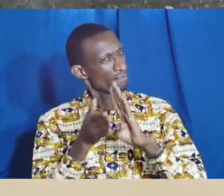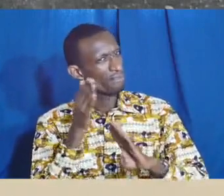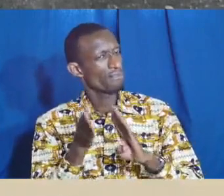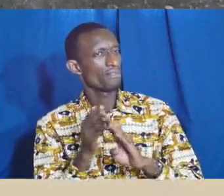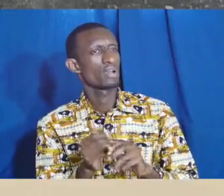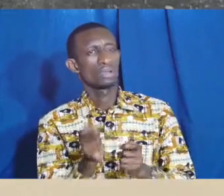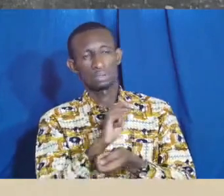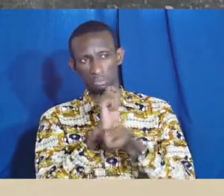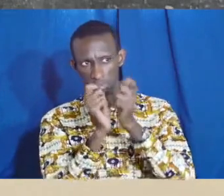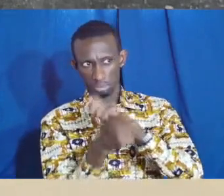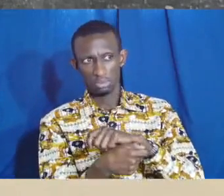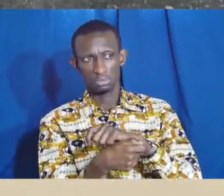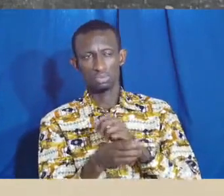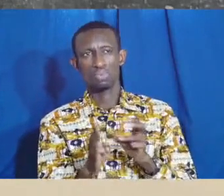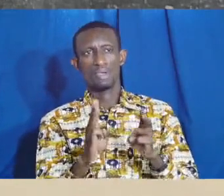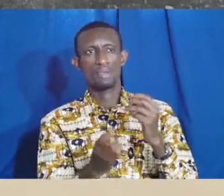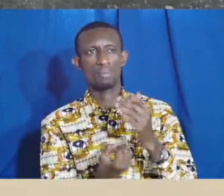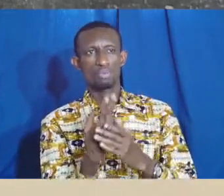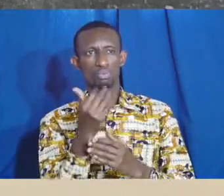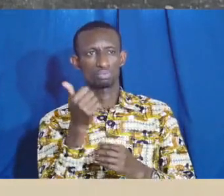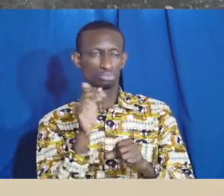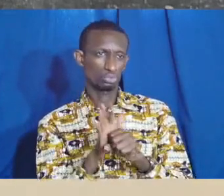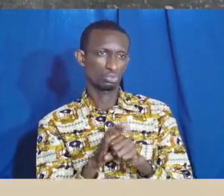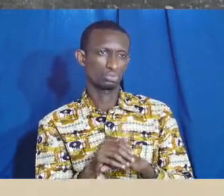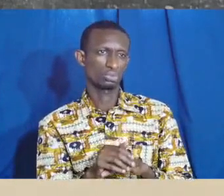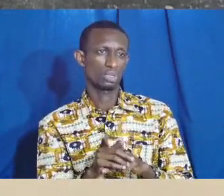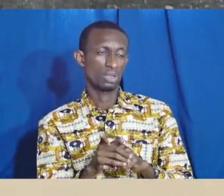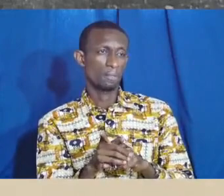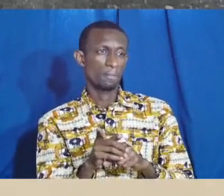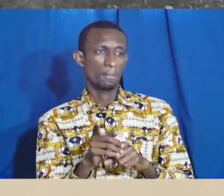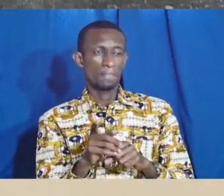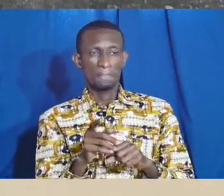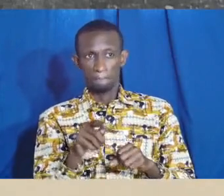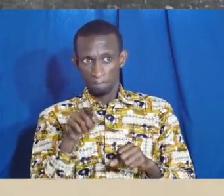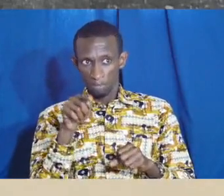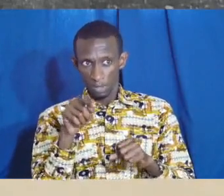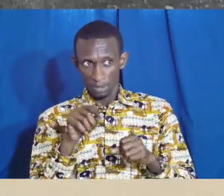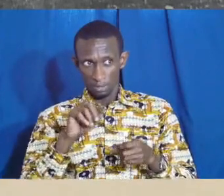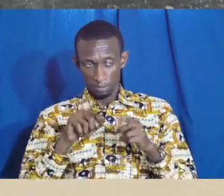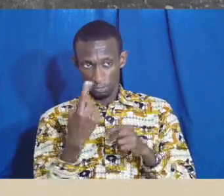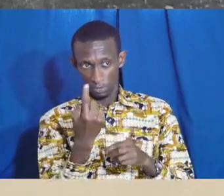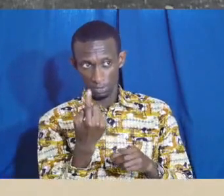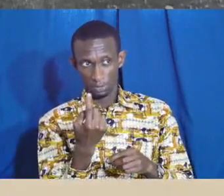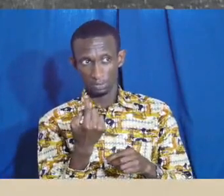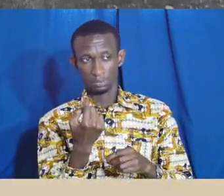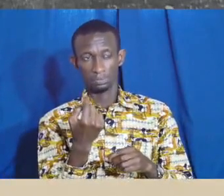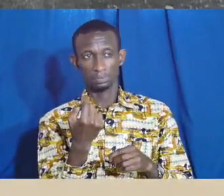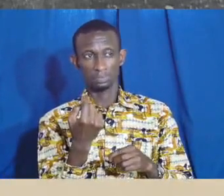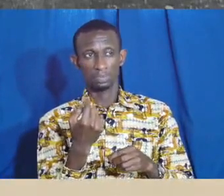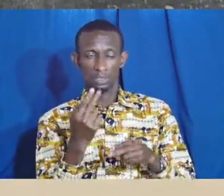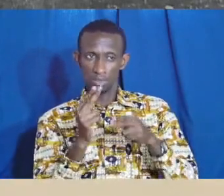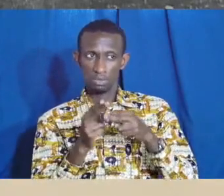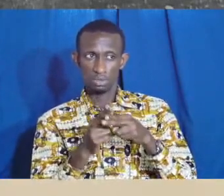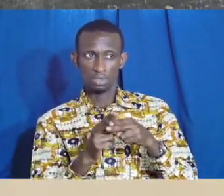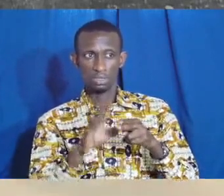the substrate into products. And as well as the faster known enzyme is called catalase. I gave an example of catalase,